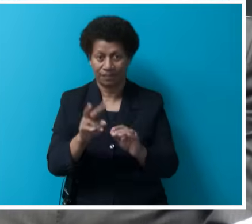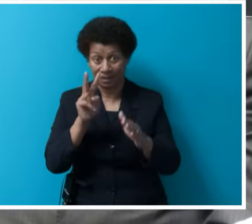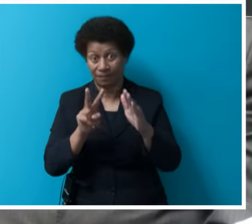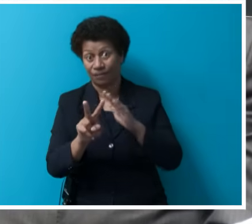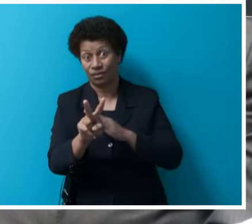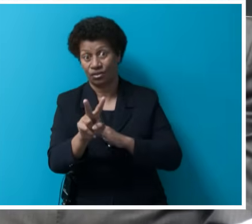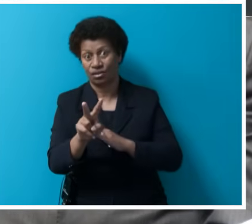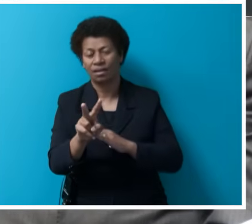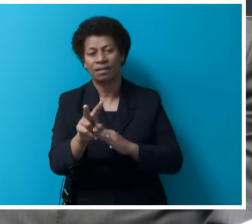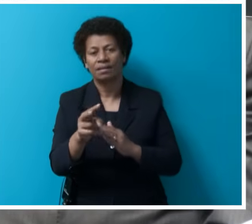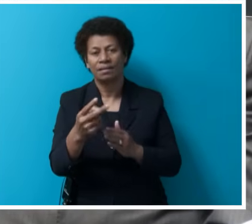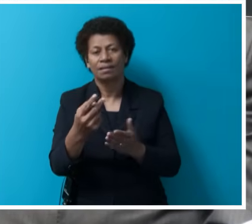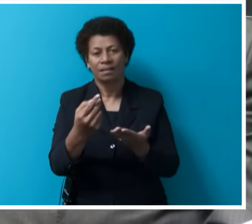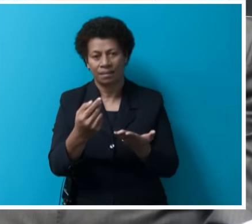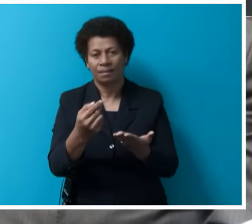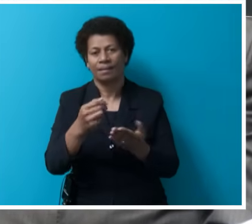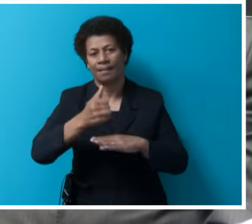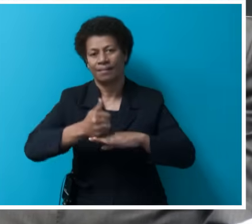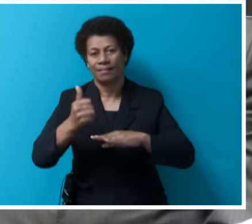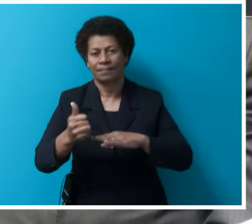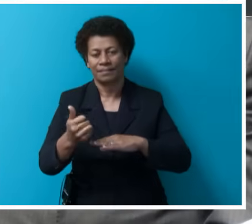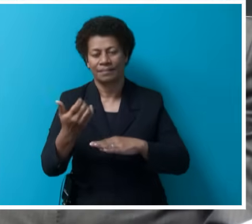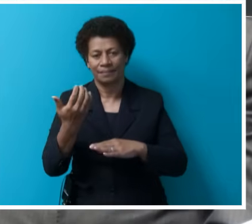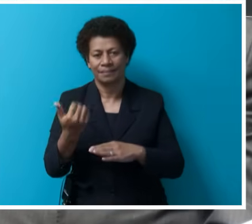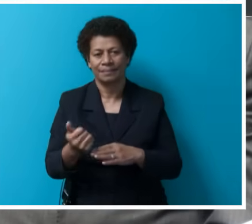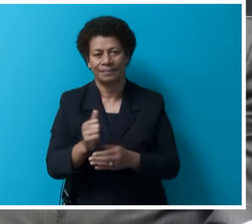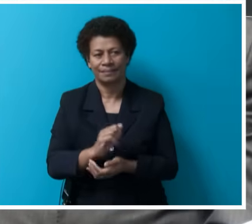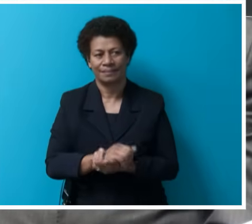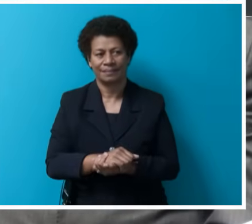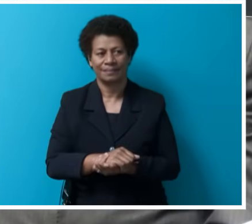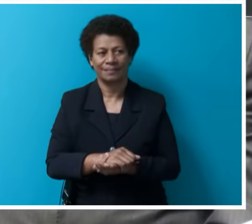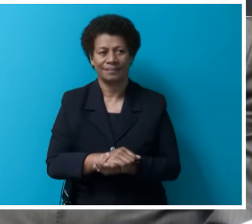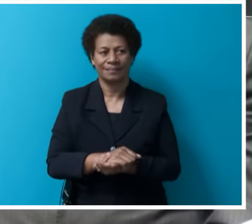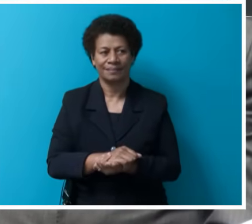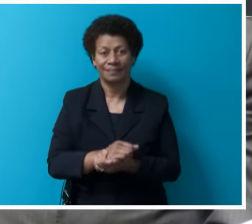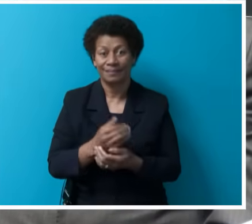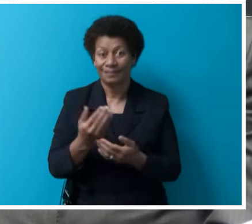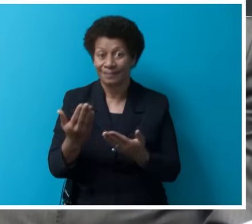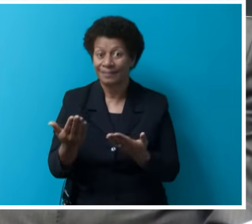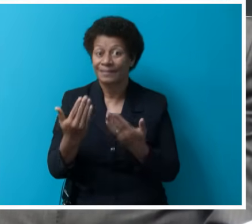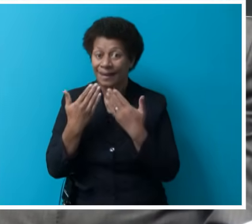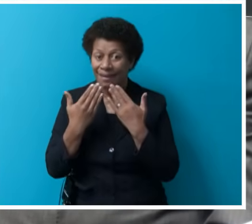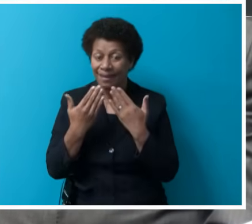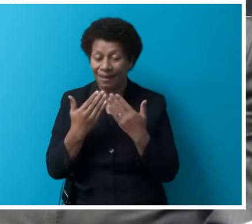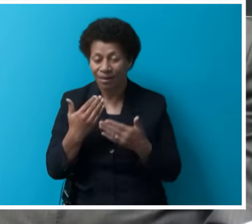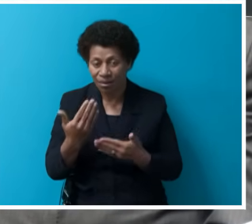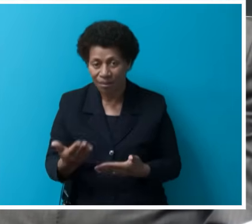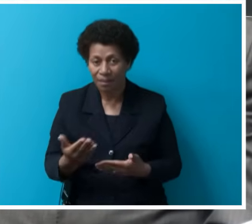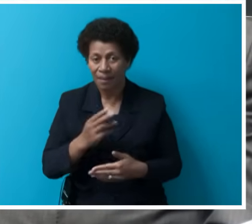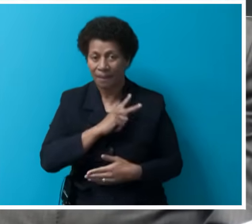thank the Honourable Prime Minister for his leadership, for his trust and confidence in me as Minister of